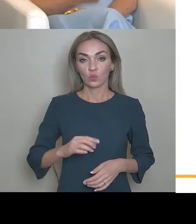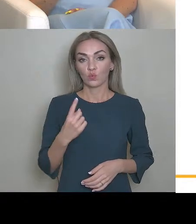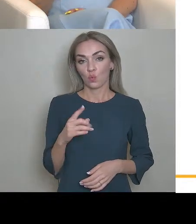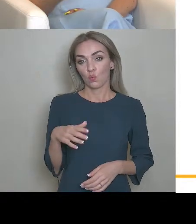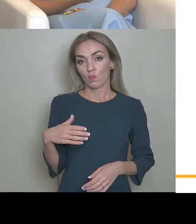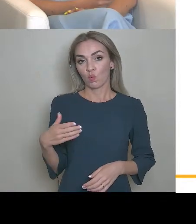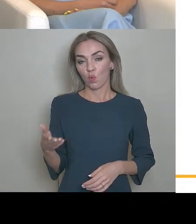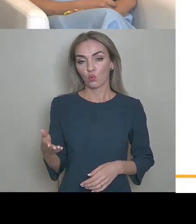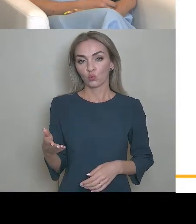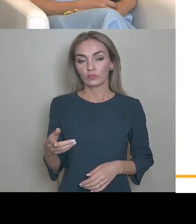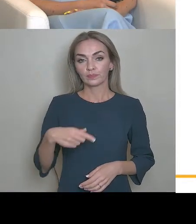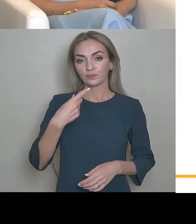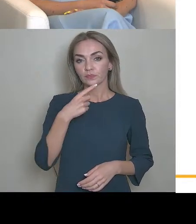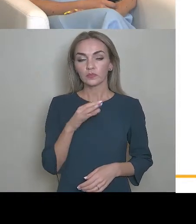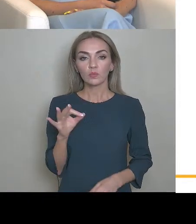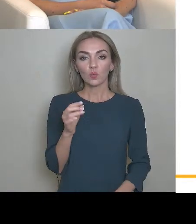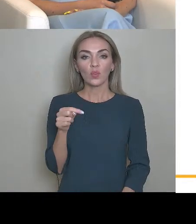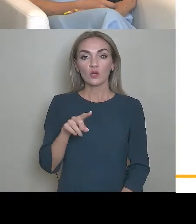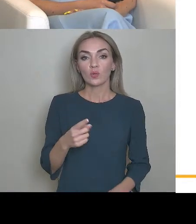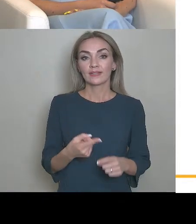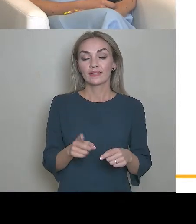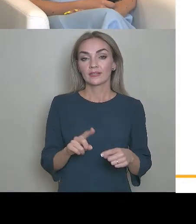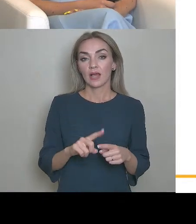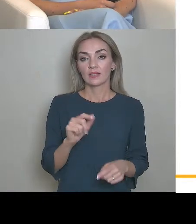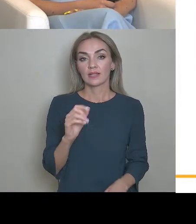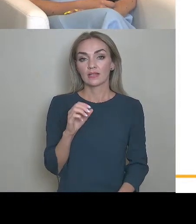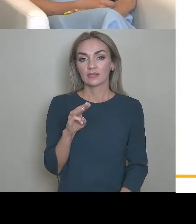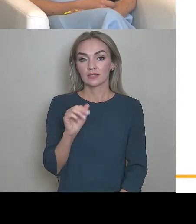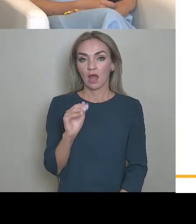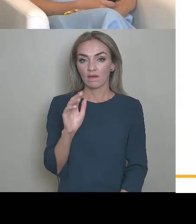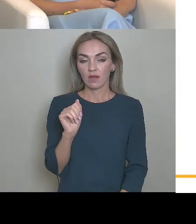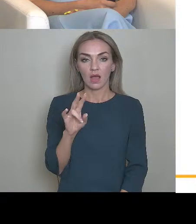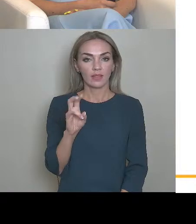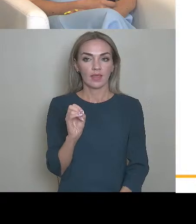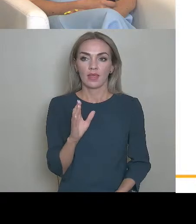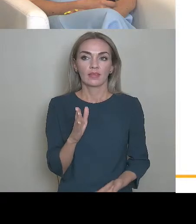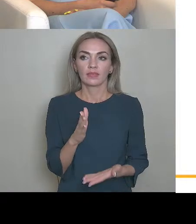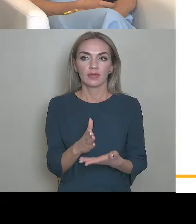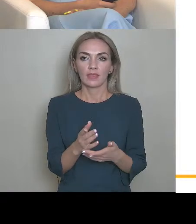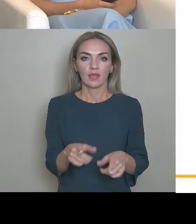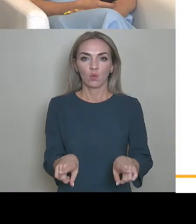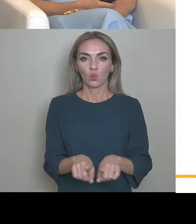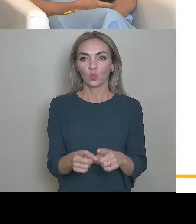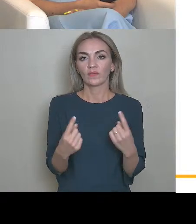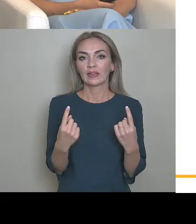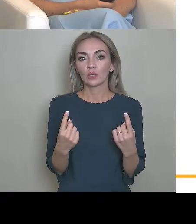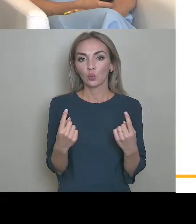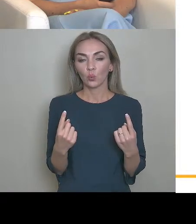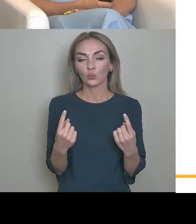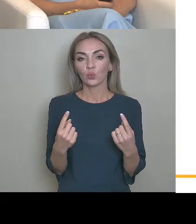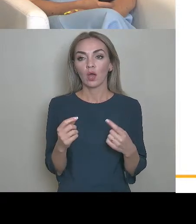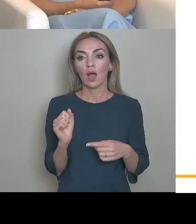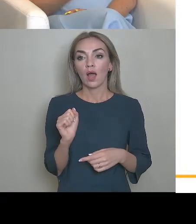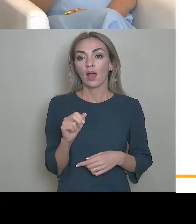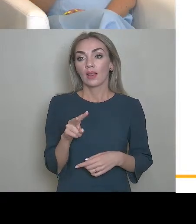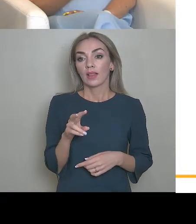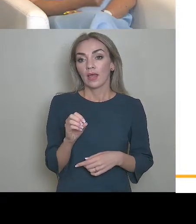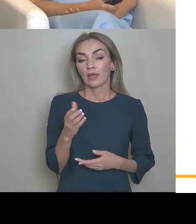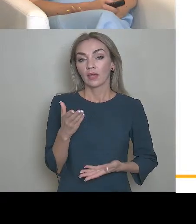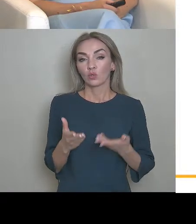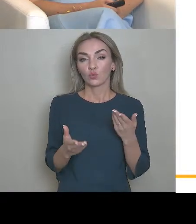shouldn't be imposed. On the one hand, it was said that deposit is allegedly small,